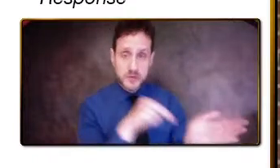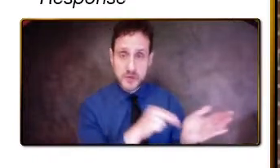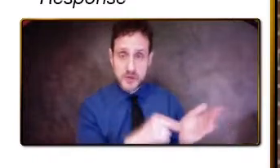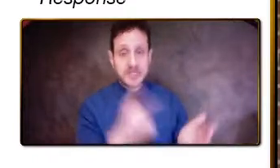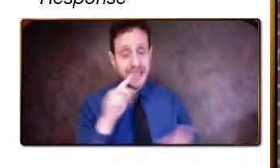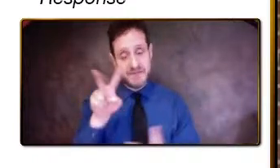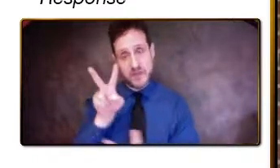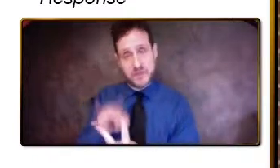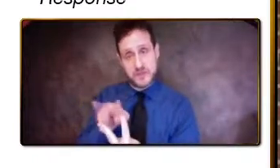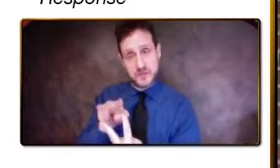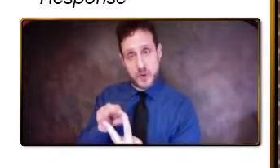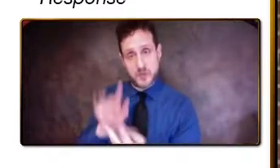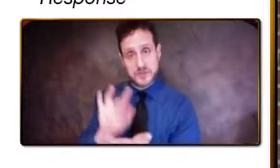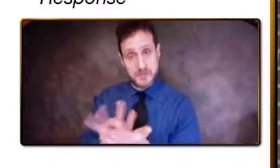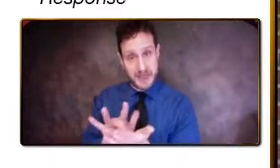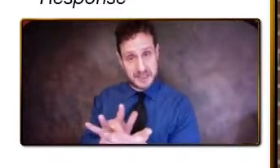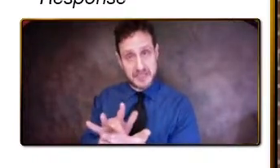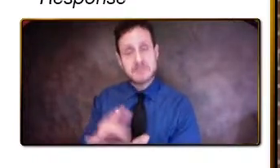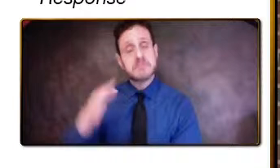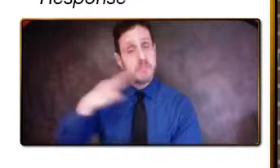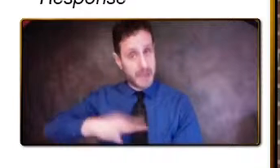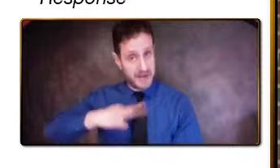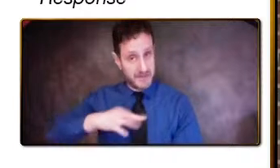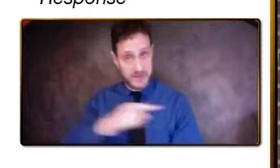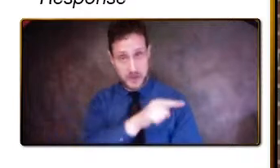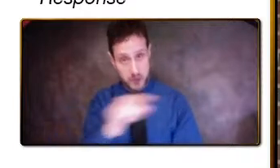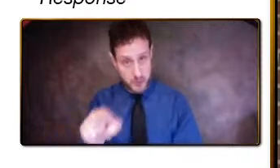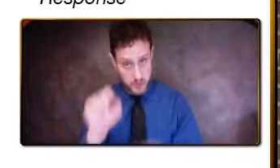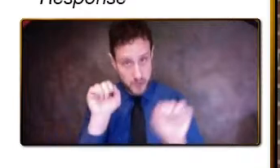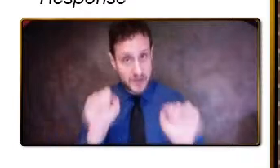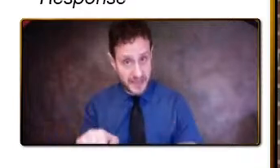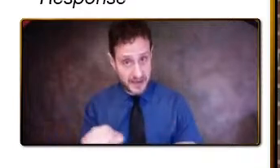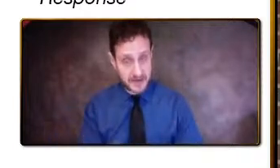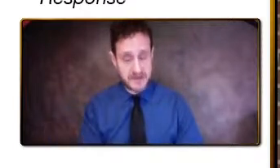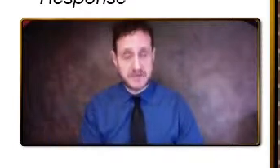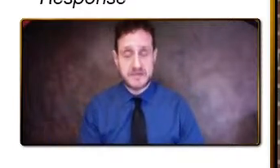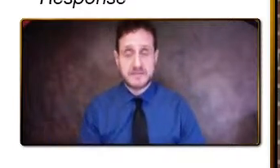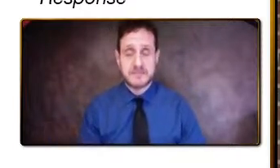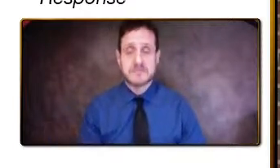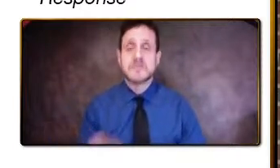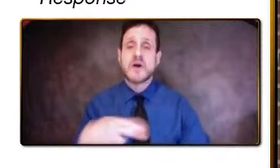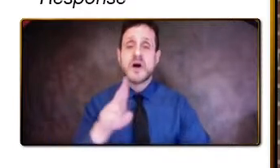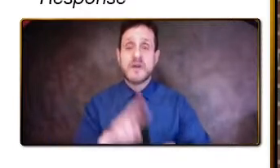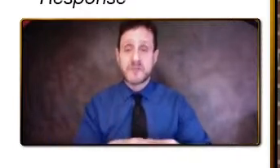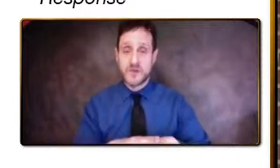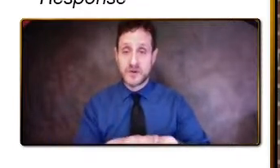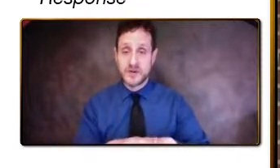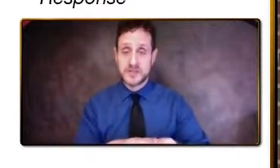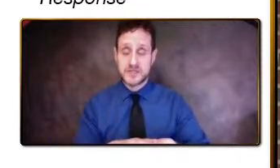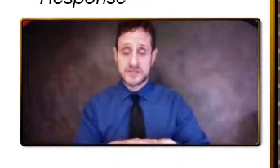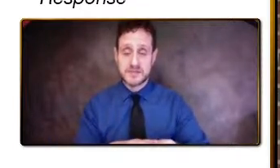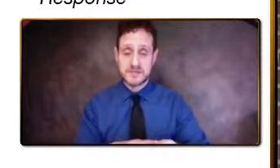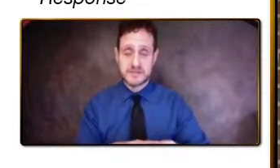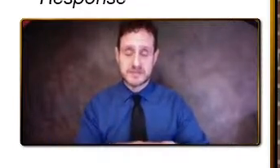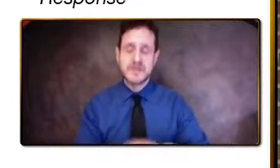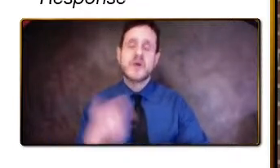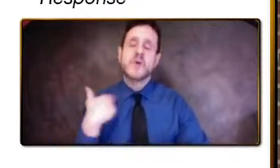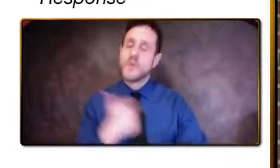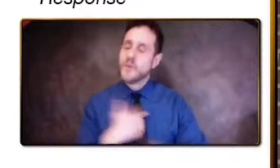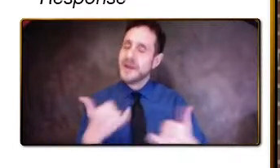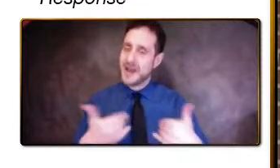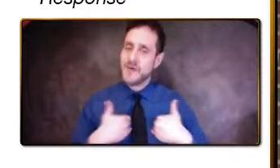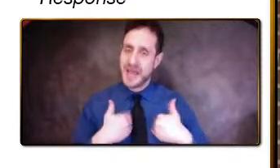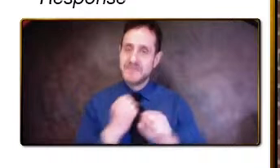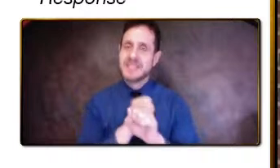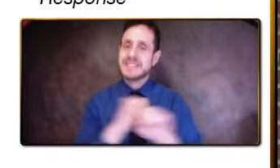these beneficial treatments could be of use. And of course, not a secret to anyone, we have a safe and